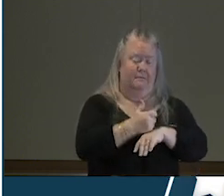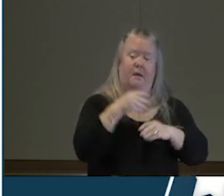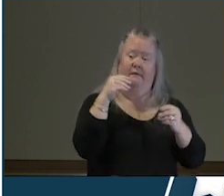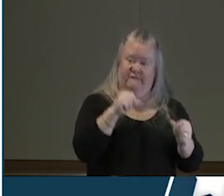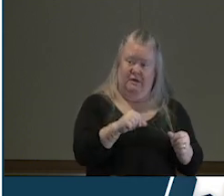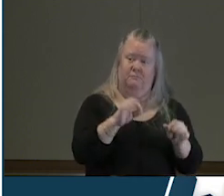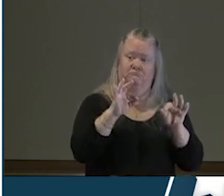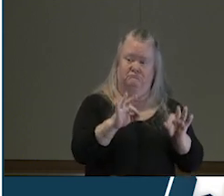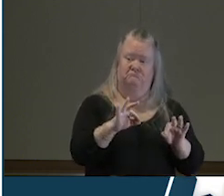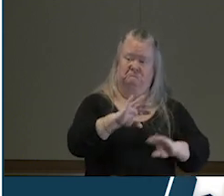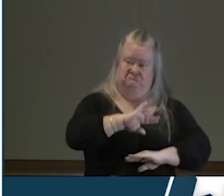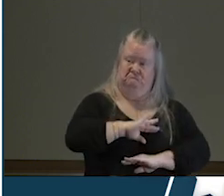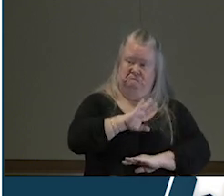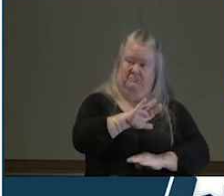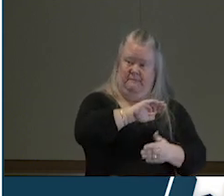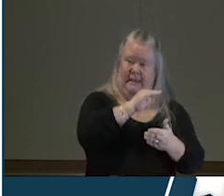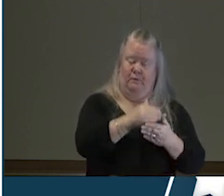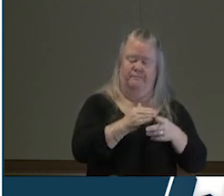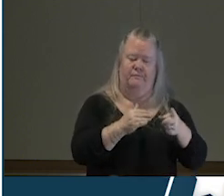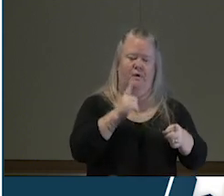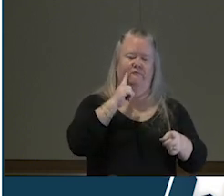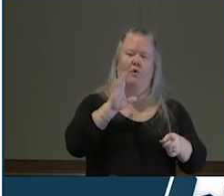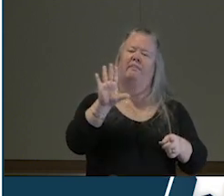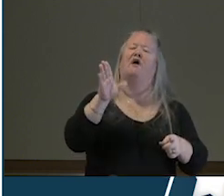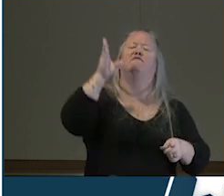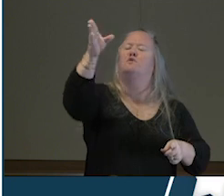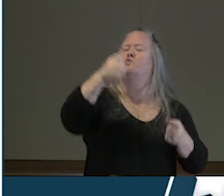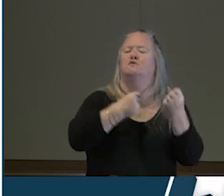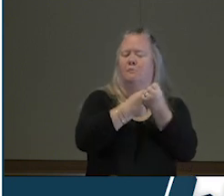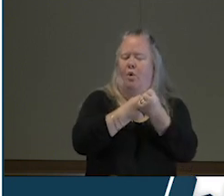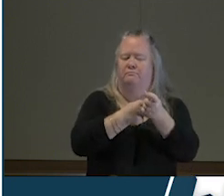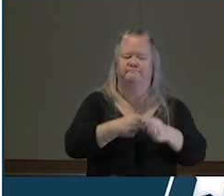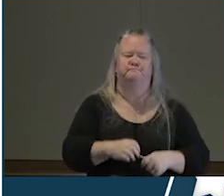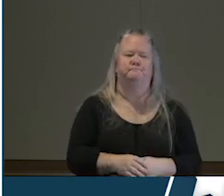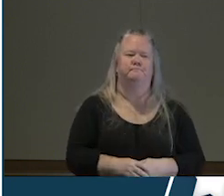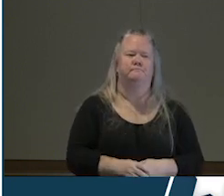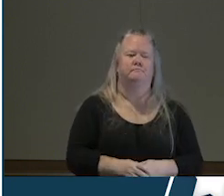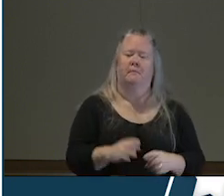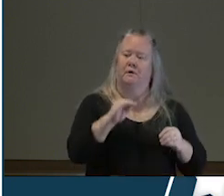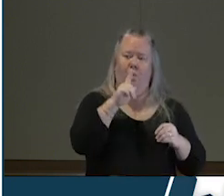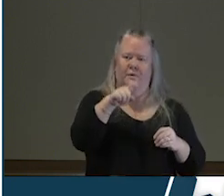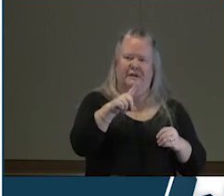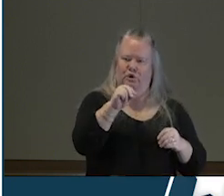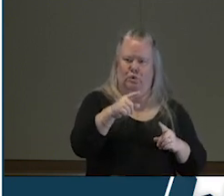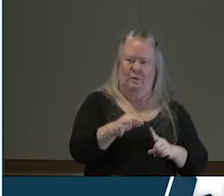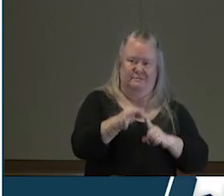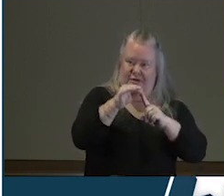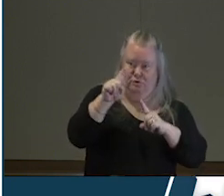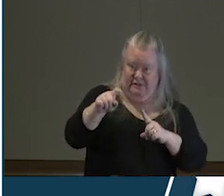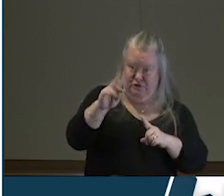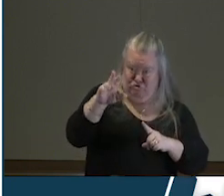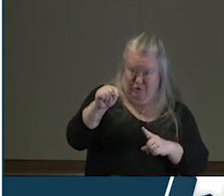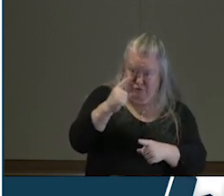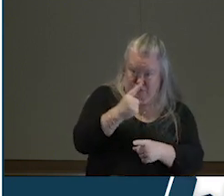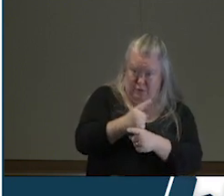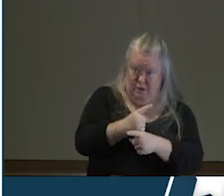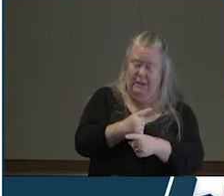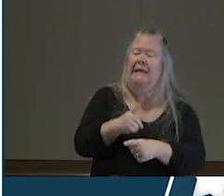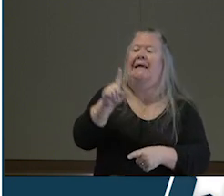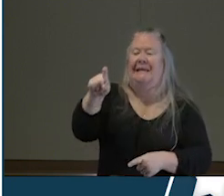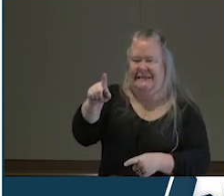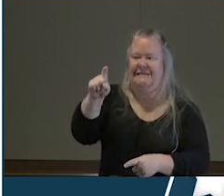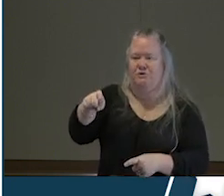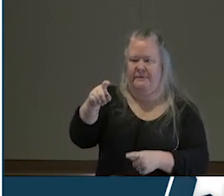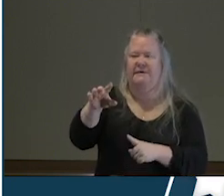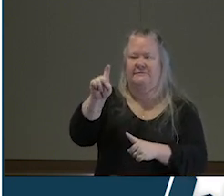a satisfactory amount for their future support, there's no need to do a special needs trust. Well, it needs to be a